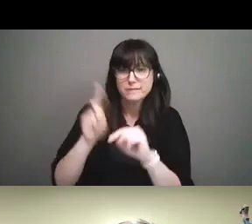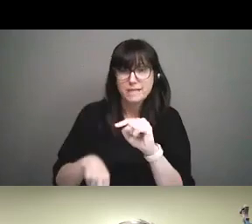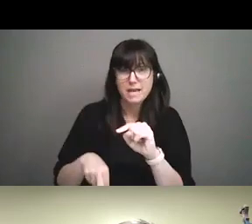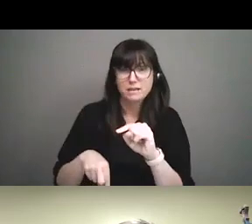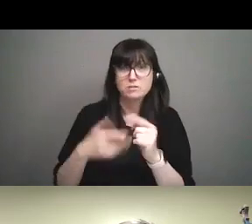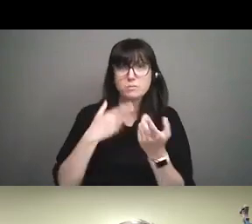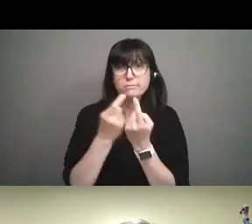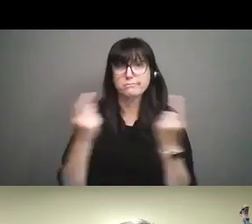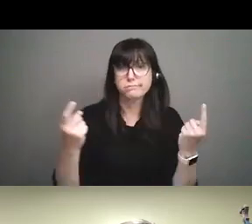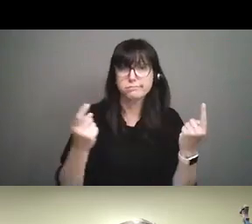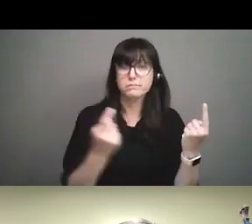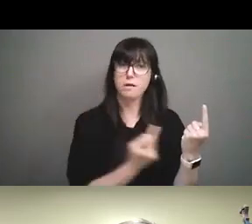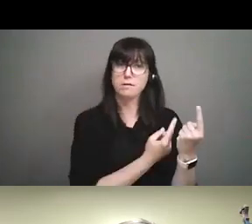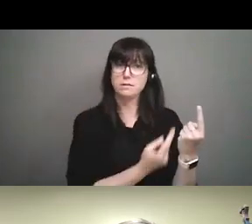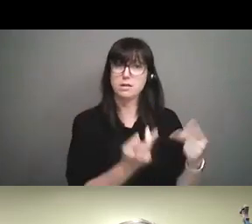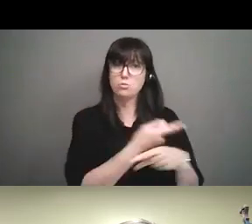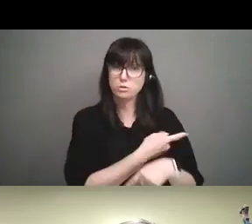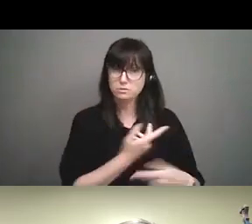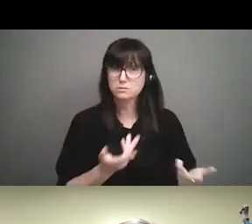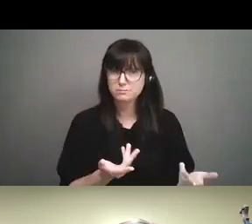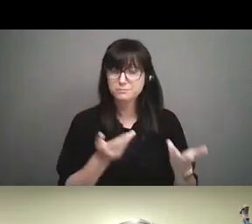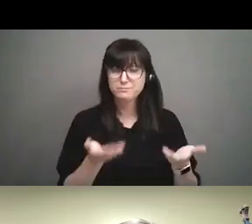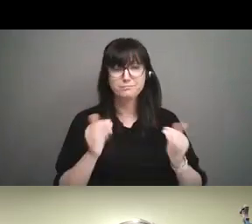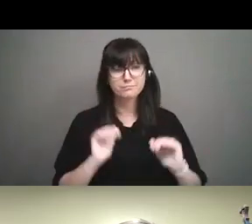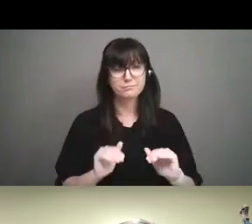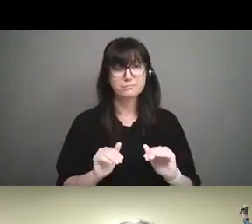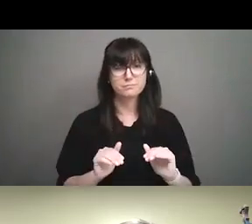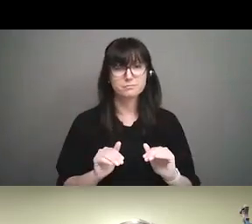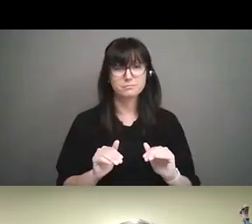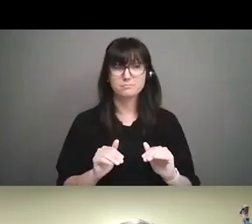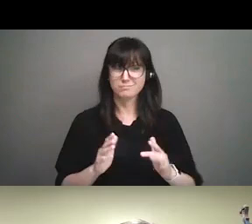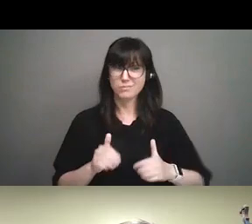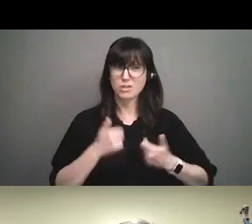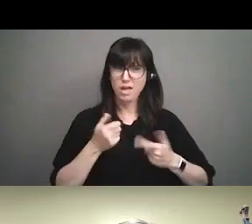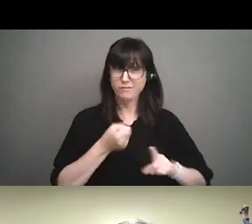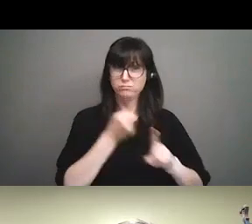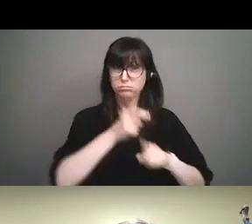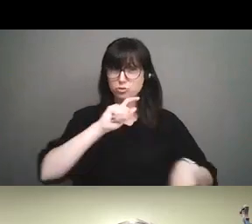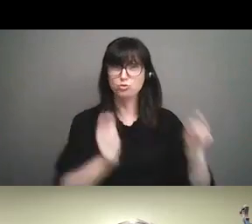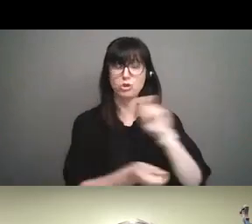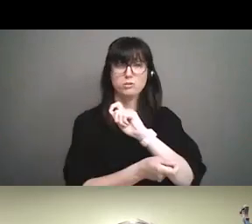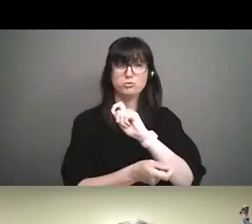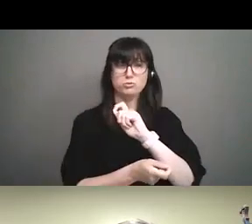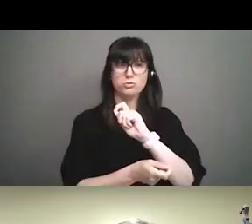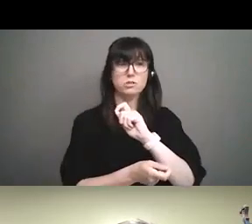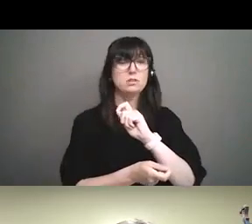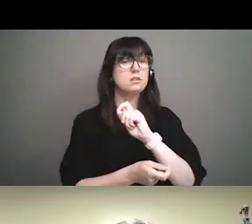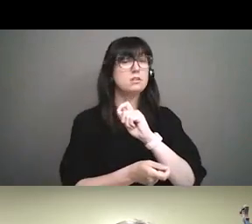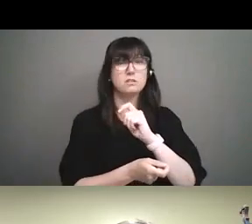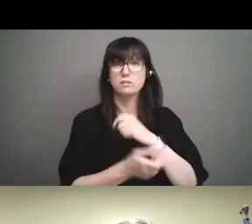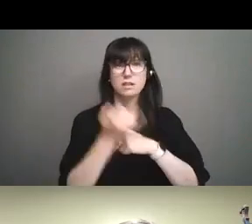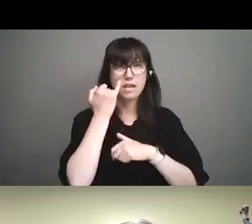role. And then there's the possibility of significant life changes. Perhaps because of decline in